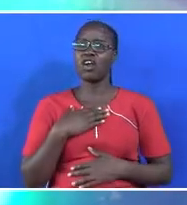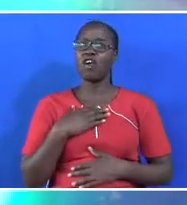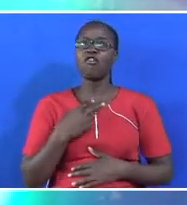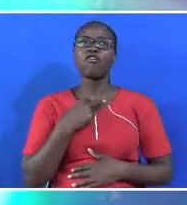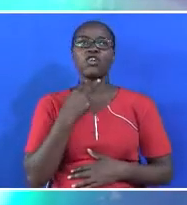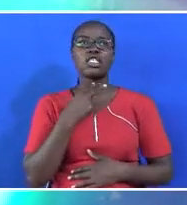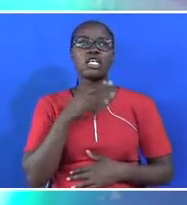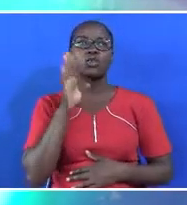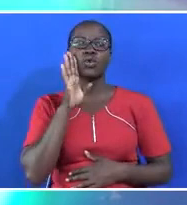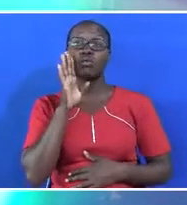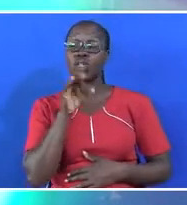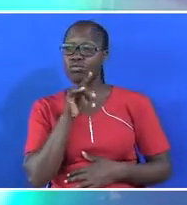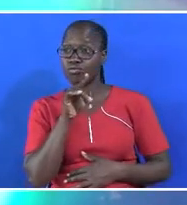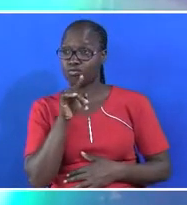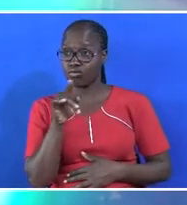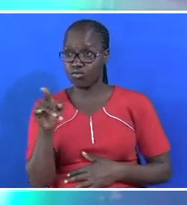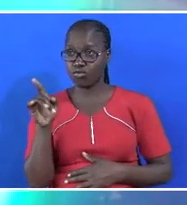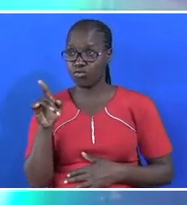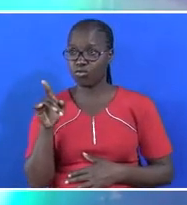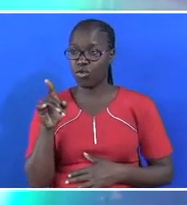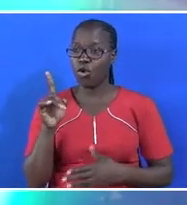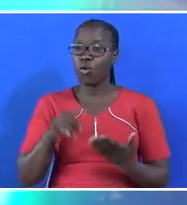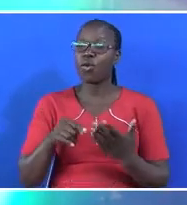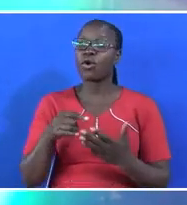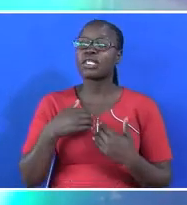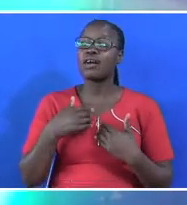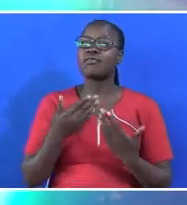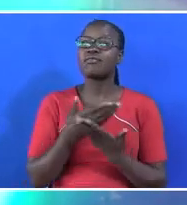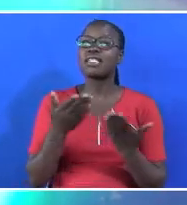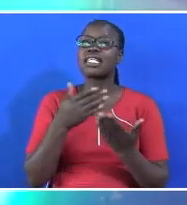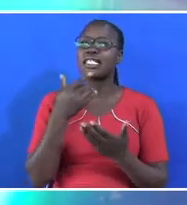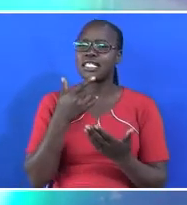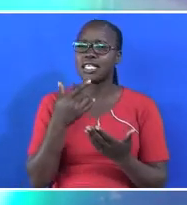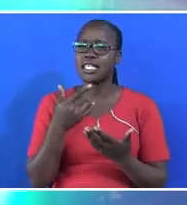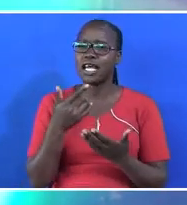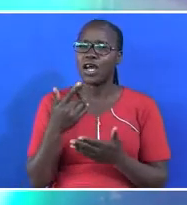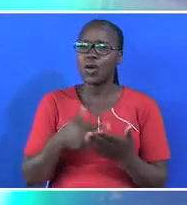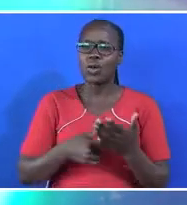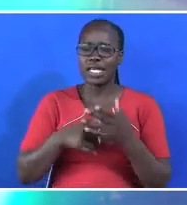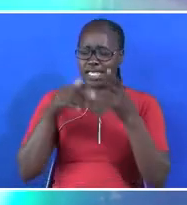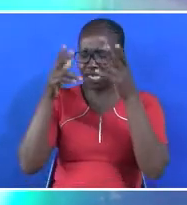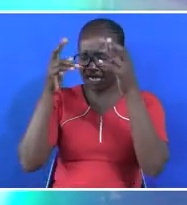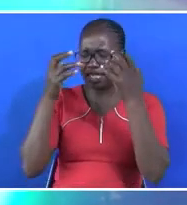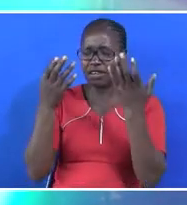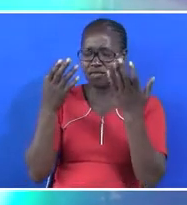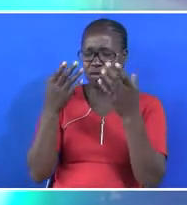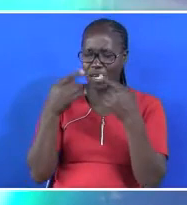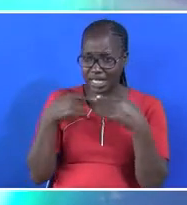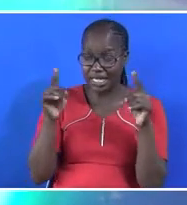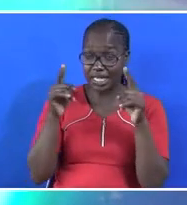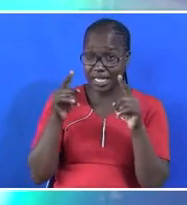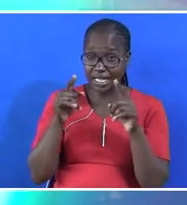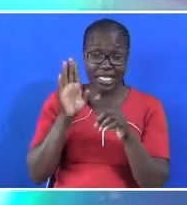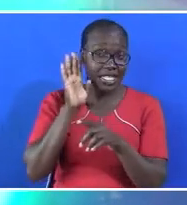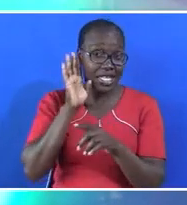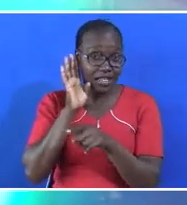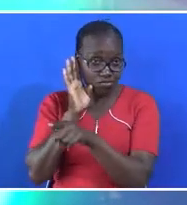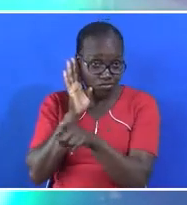you? What have they said? What has the devil declared in your